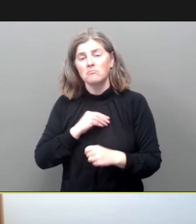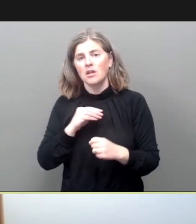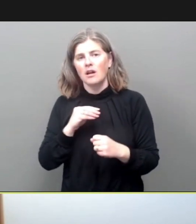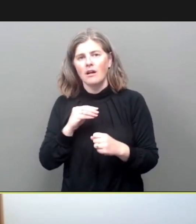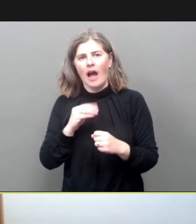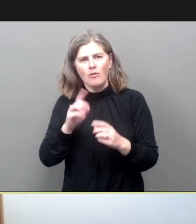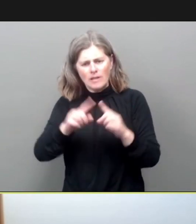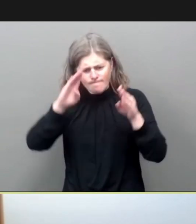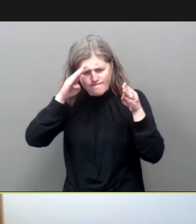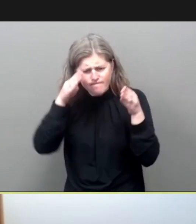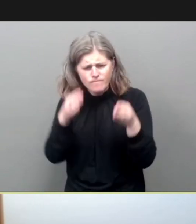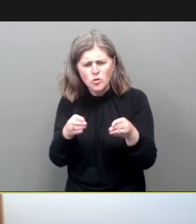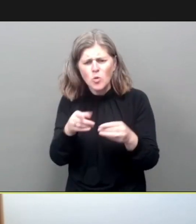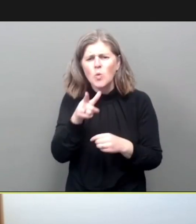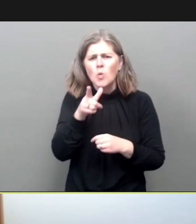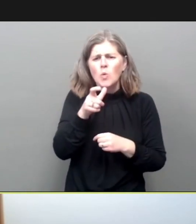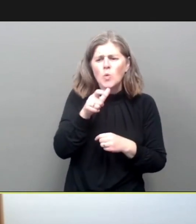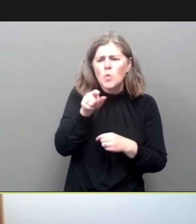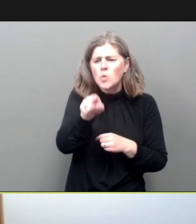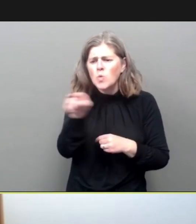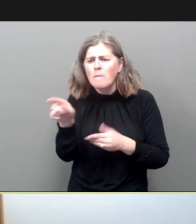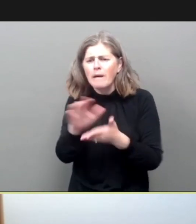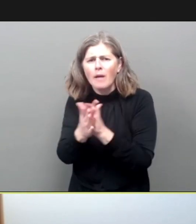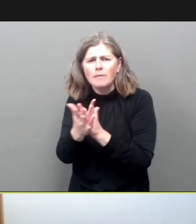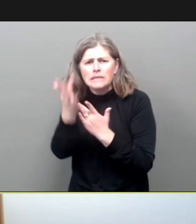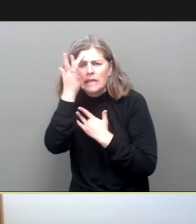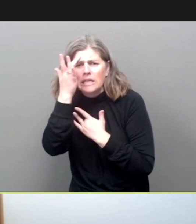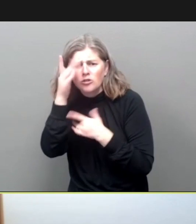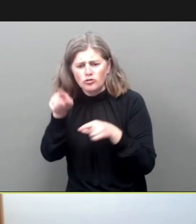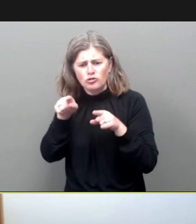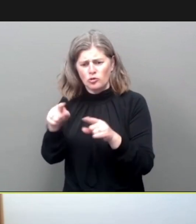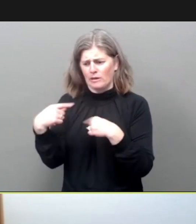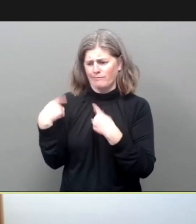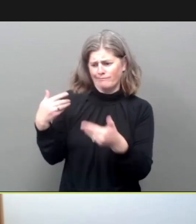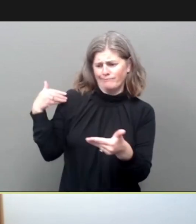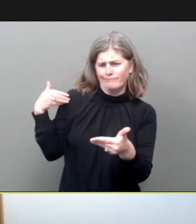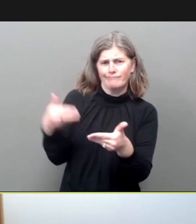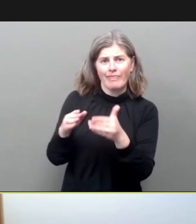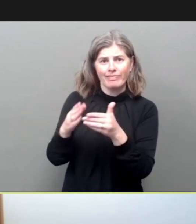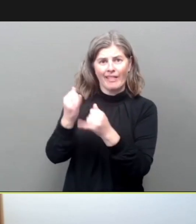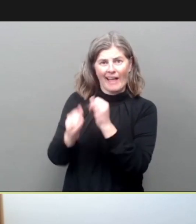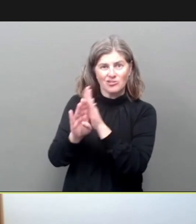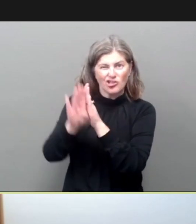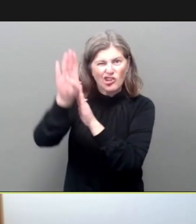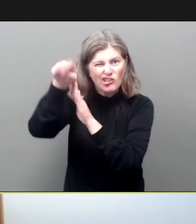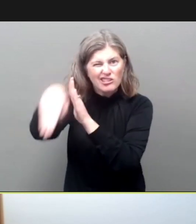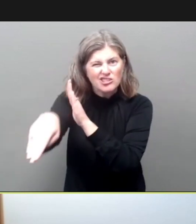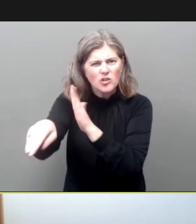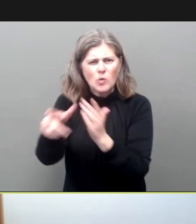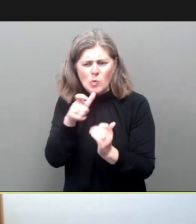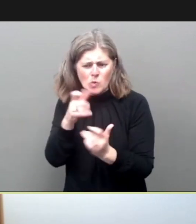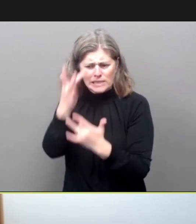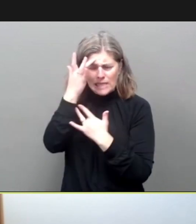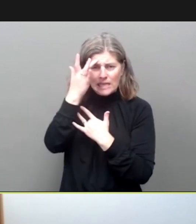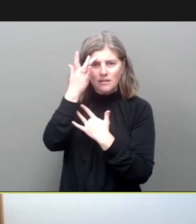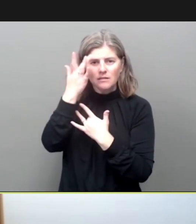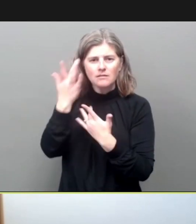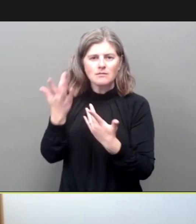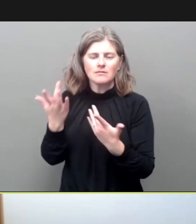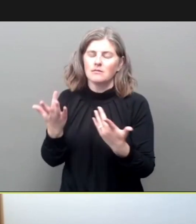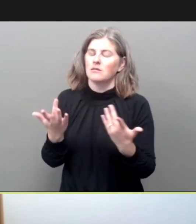in on, well, who was it that got sick during the last surge? And it was